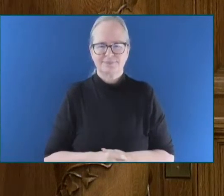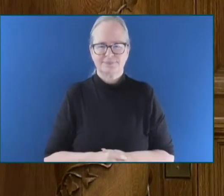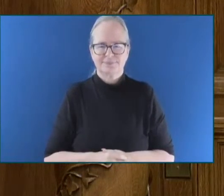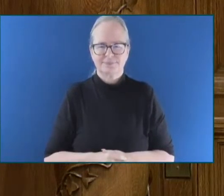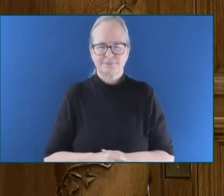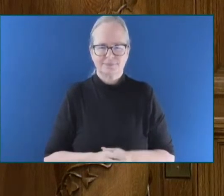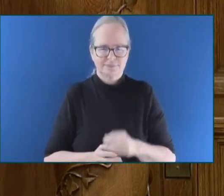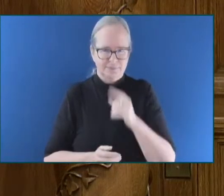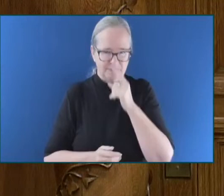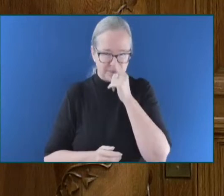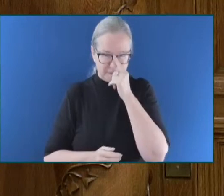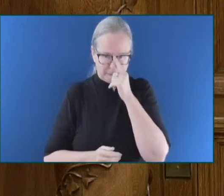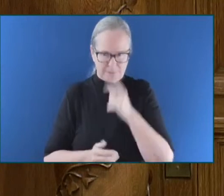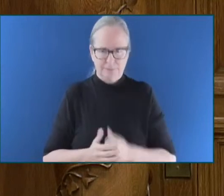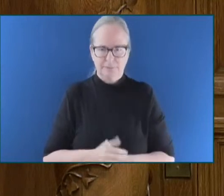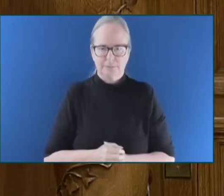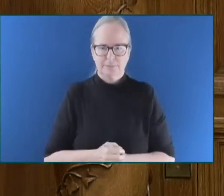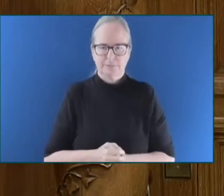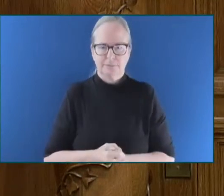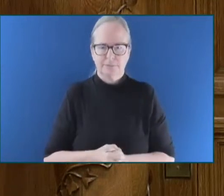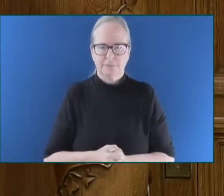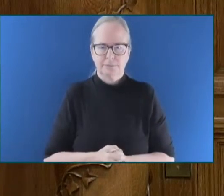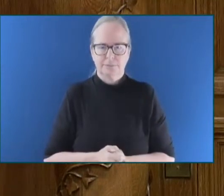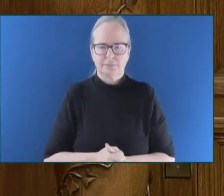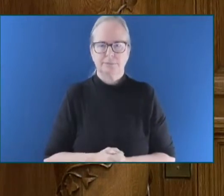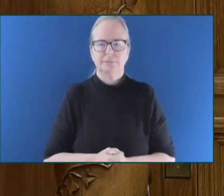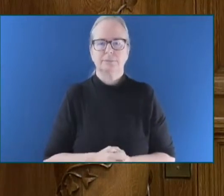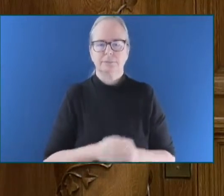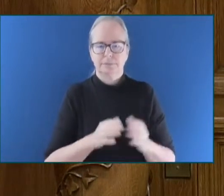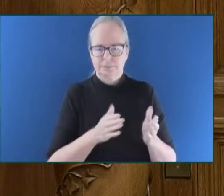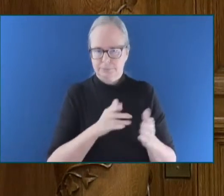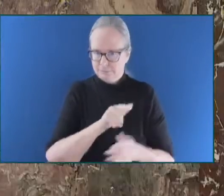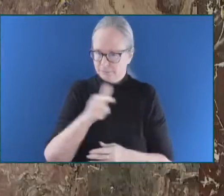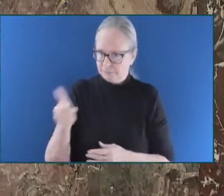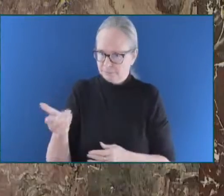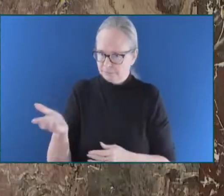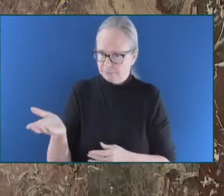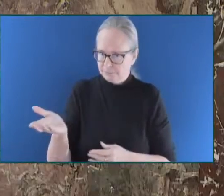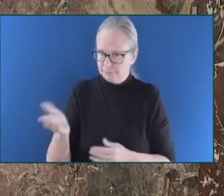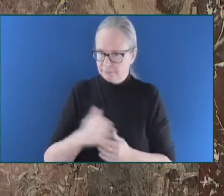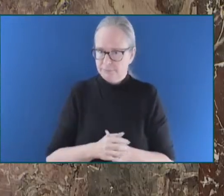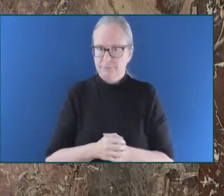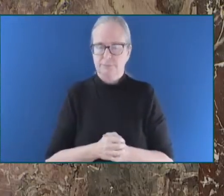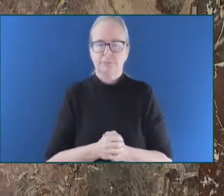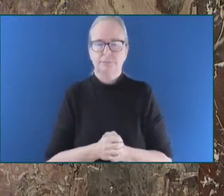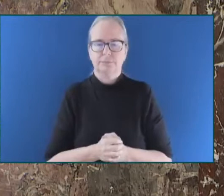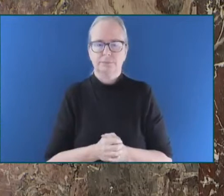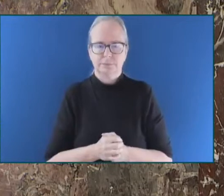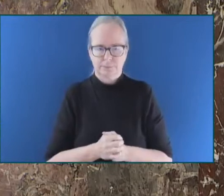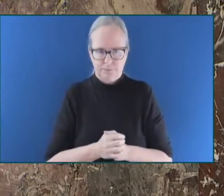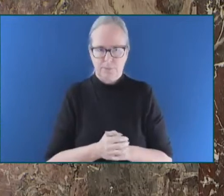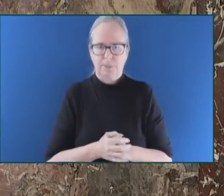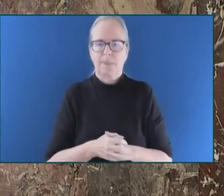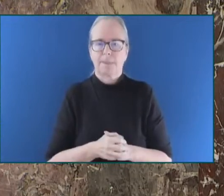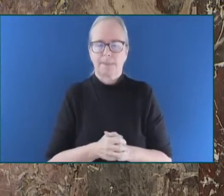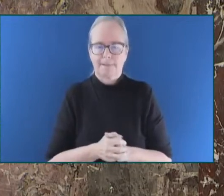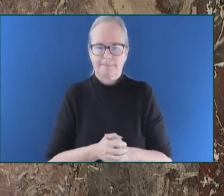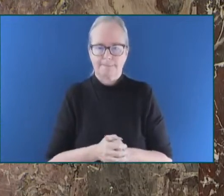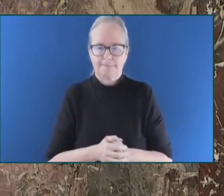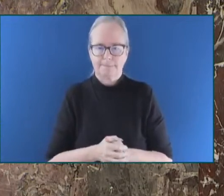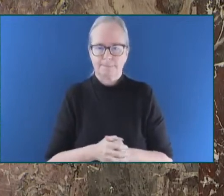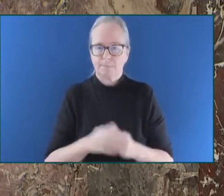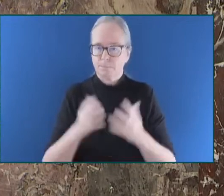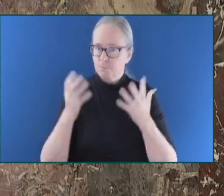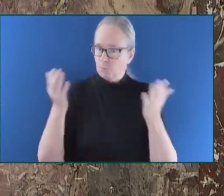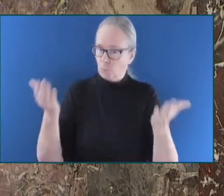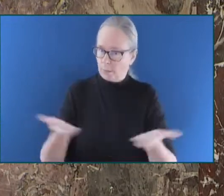Minister of Environment and Climate Change Strategy. Thank you very much, Mr. Speaker. I'd like to welcome to the Chamber today